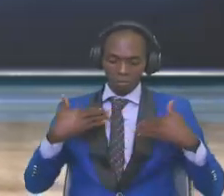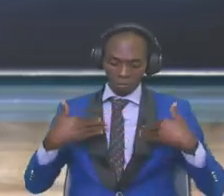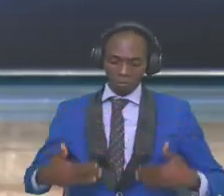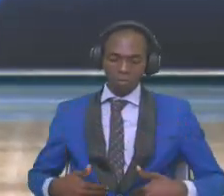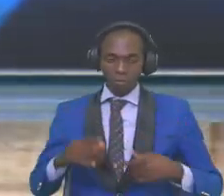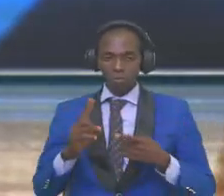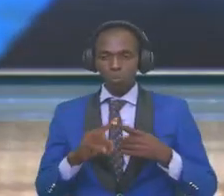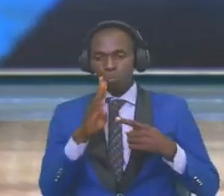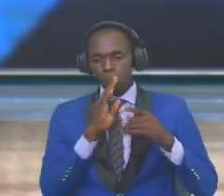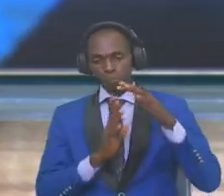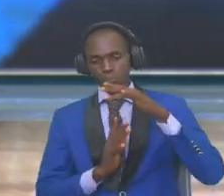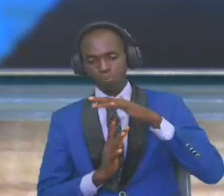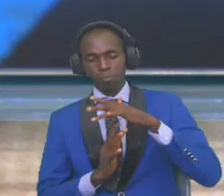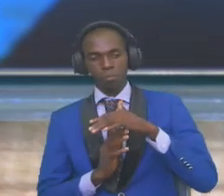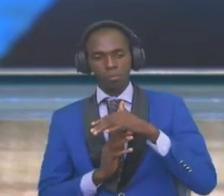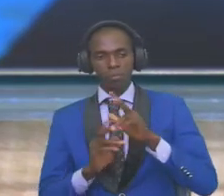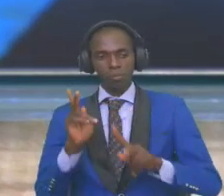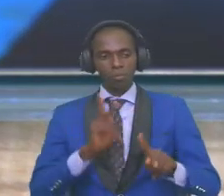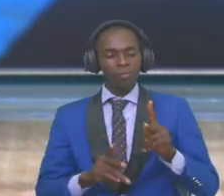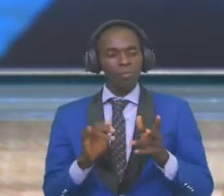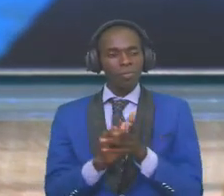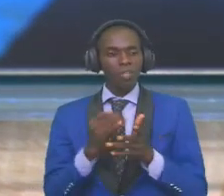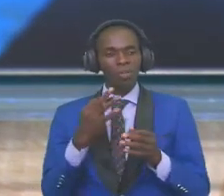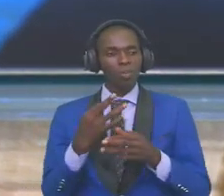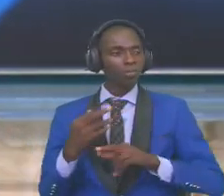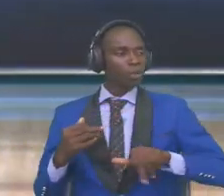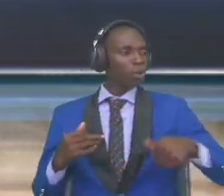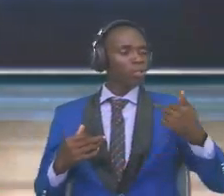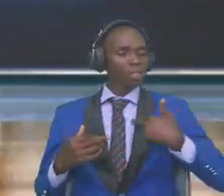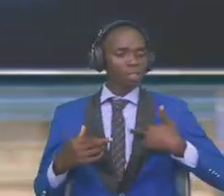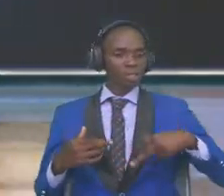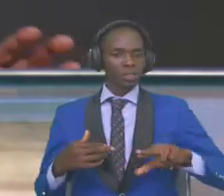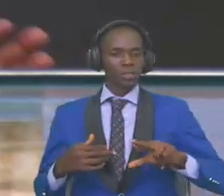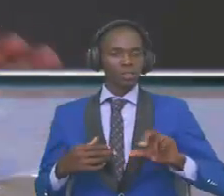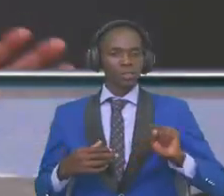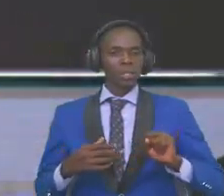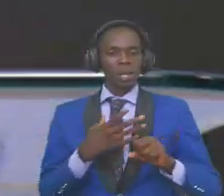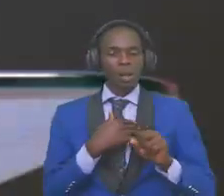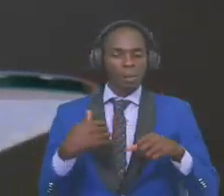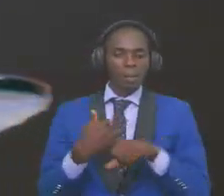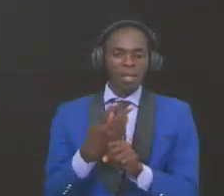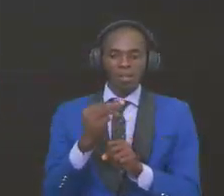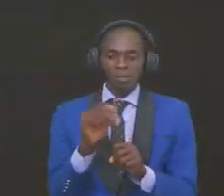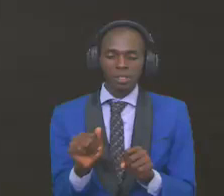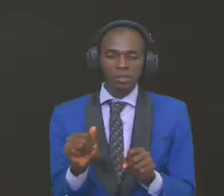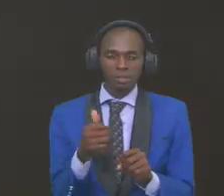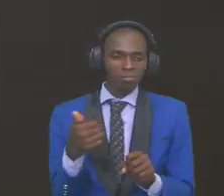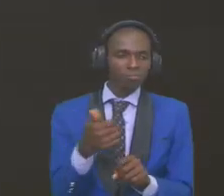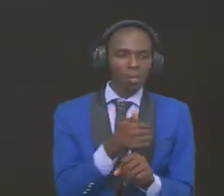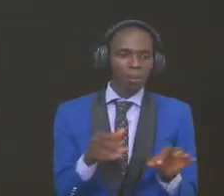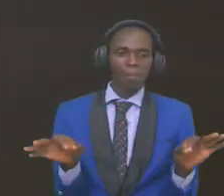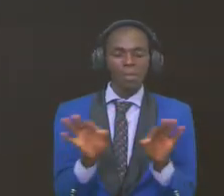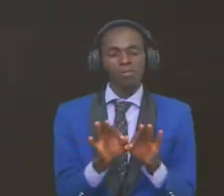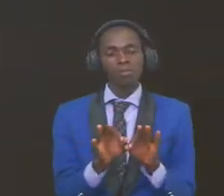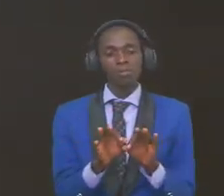burnt, the people who are so religious and they make themselves martyrs, they say,